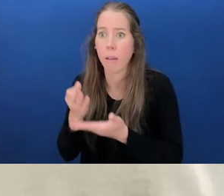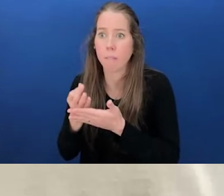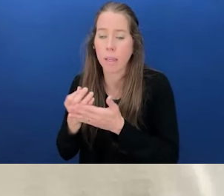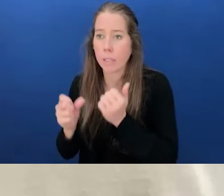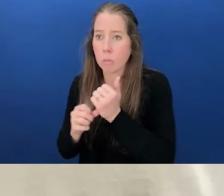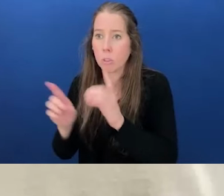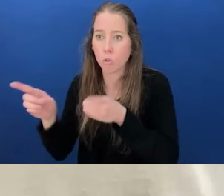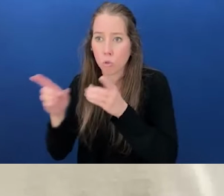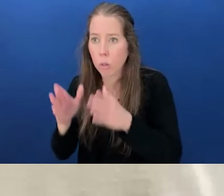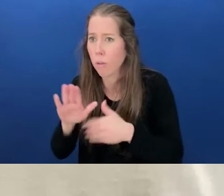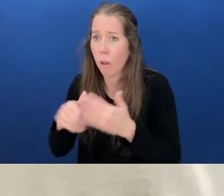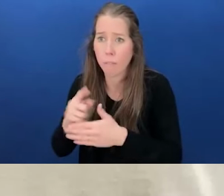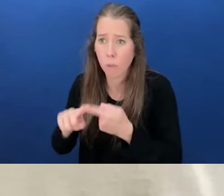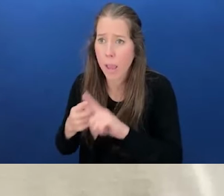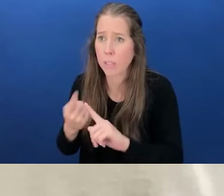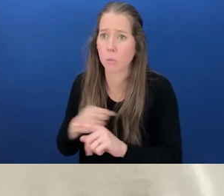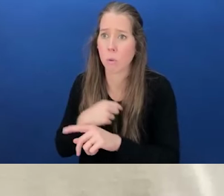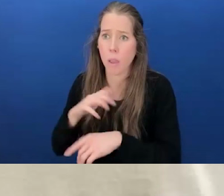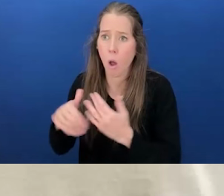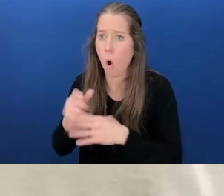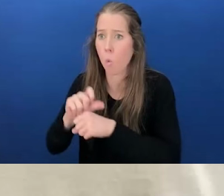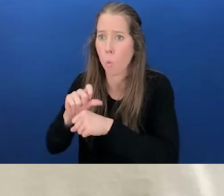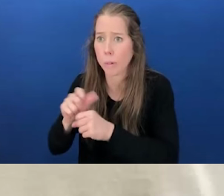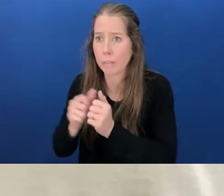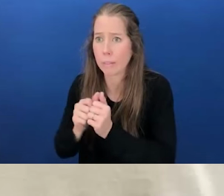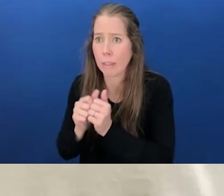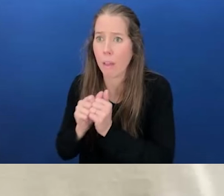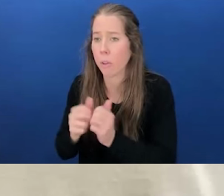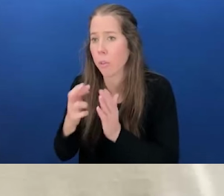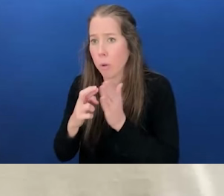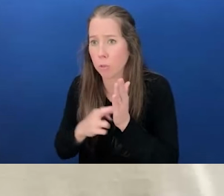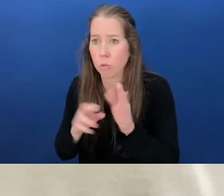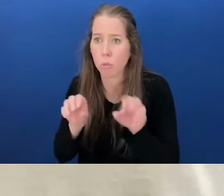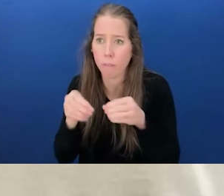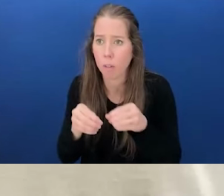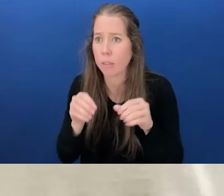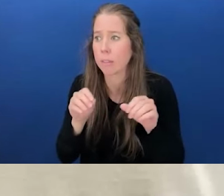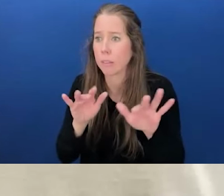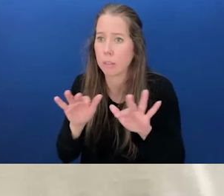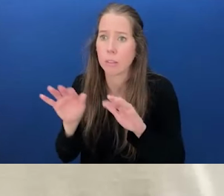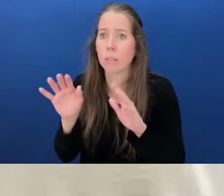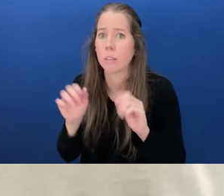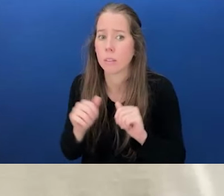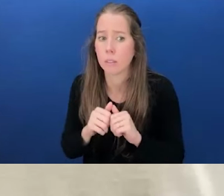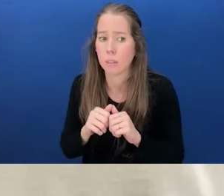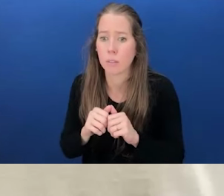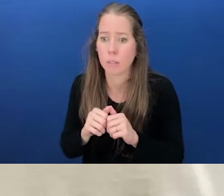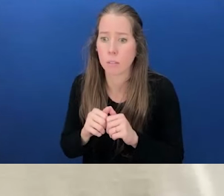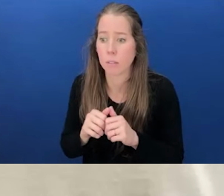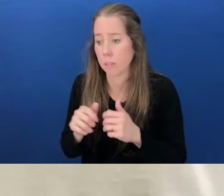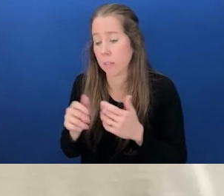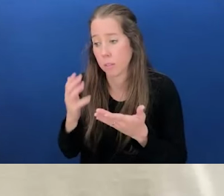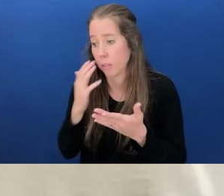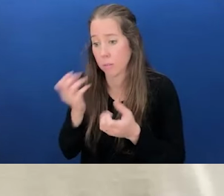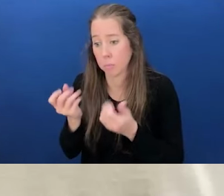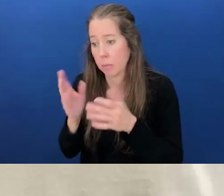mine, you know, and I worked with them, and in the registrar's office, and the registrar and I would do a little running around and around with what was legal,